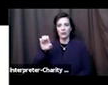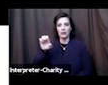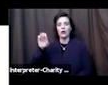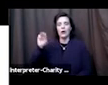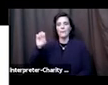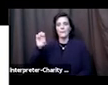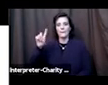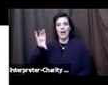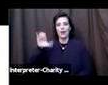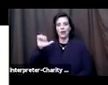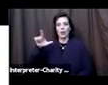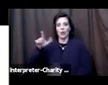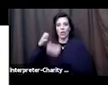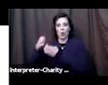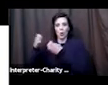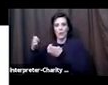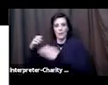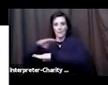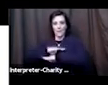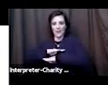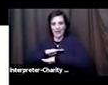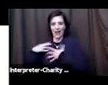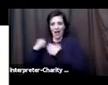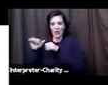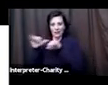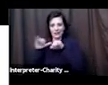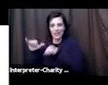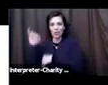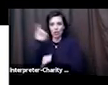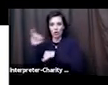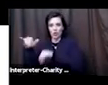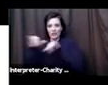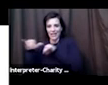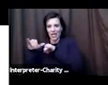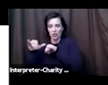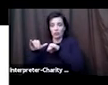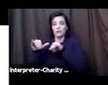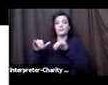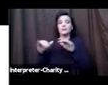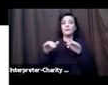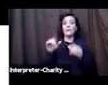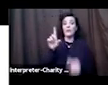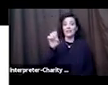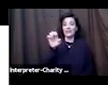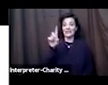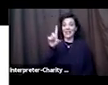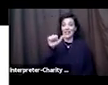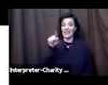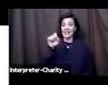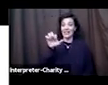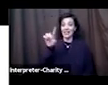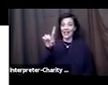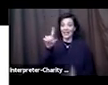specific standards. So we're kind of looking at two different things. We're looking at dedicated devices. So those are going to